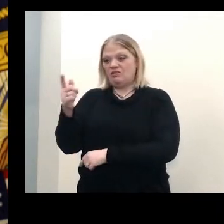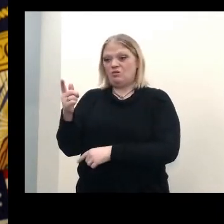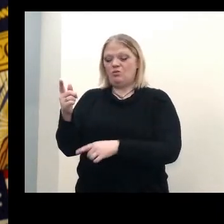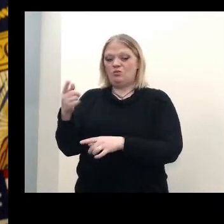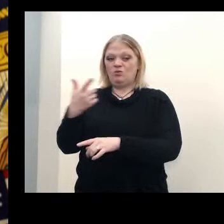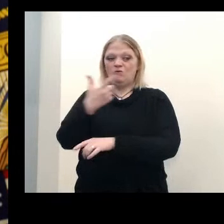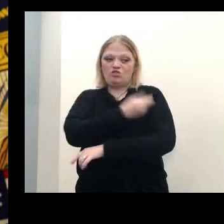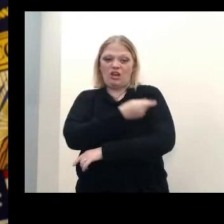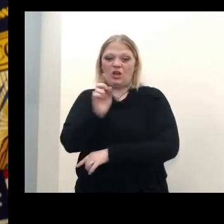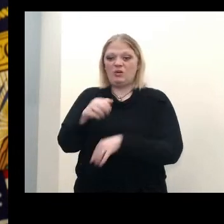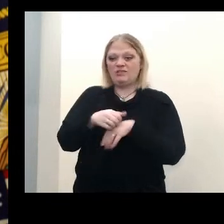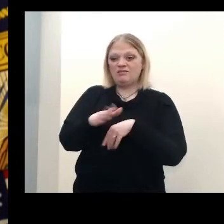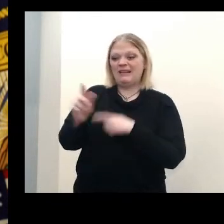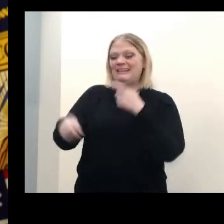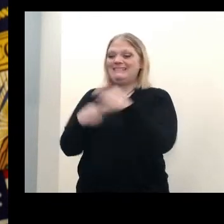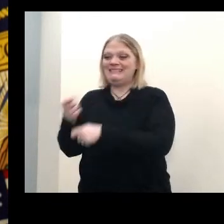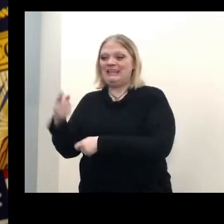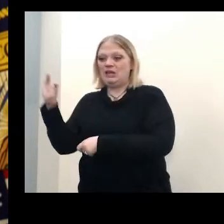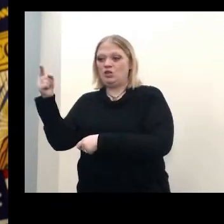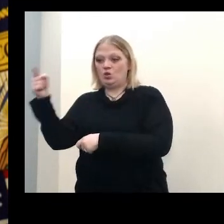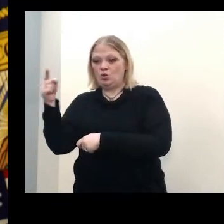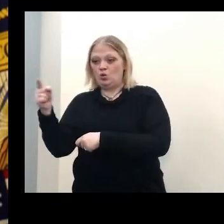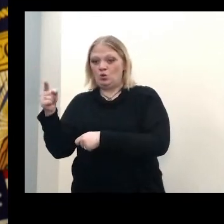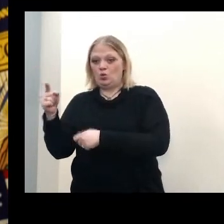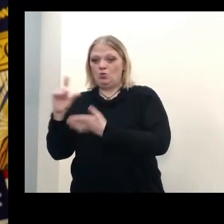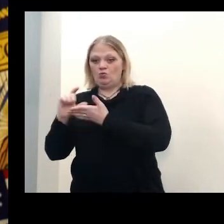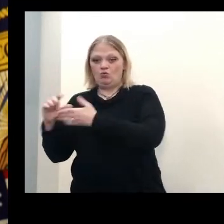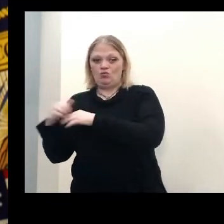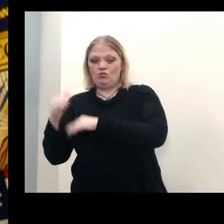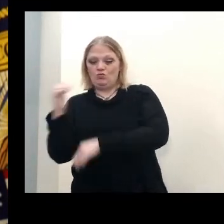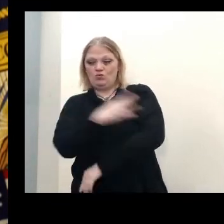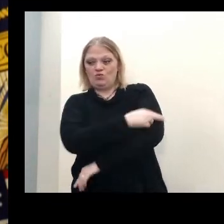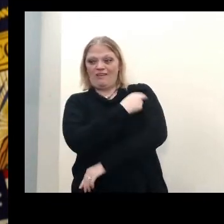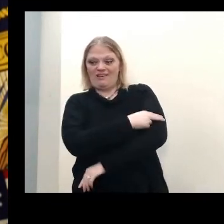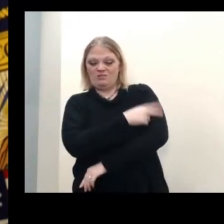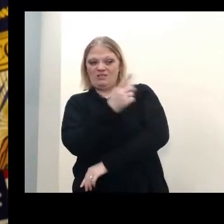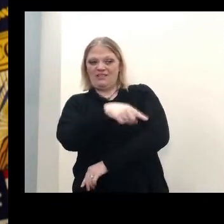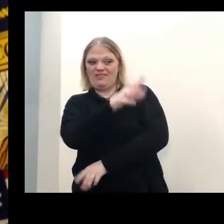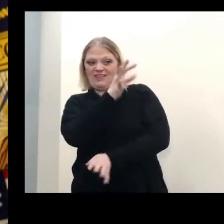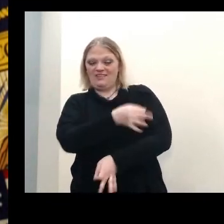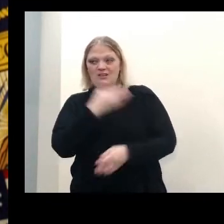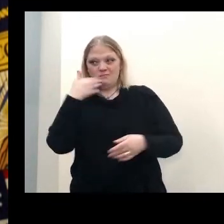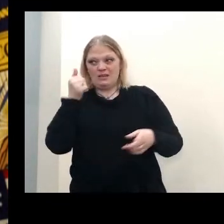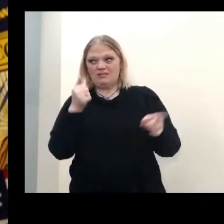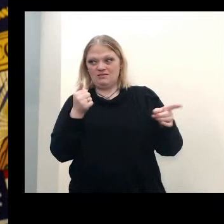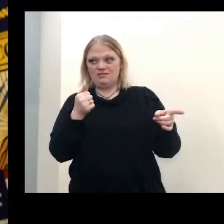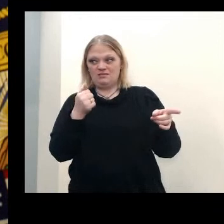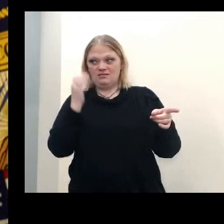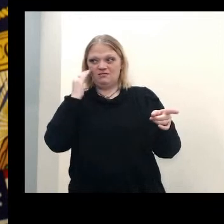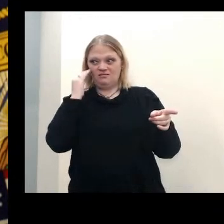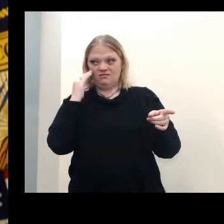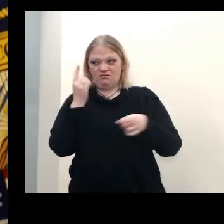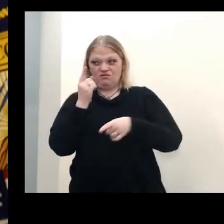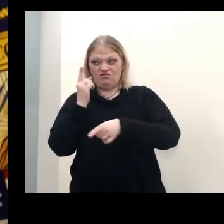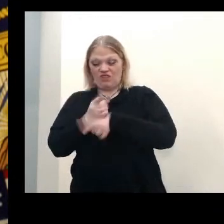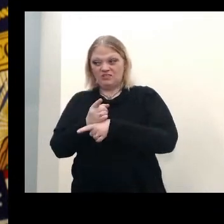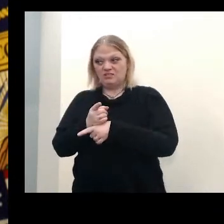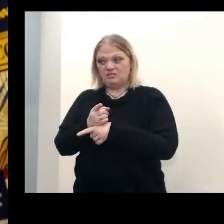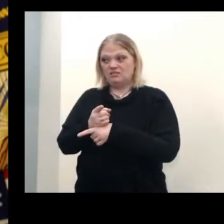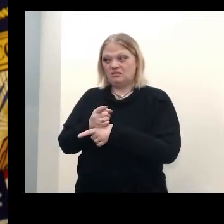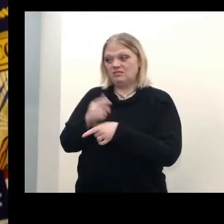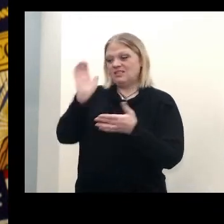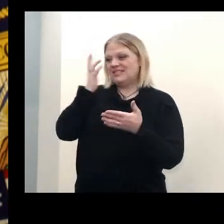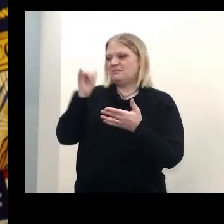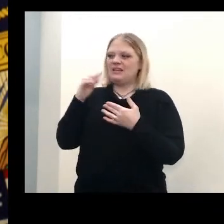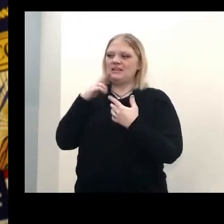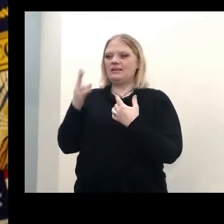where can we send them? You're going to send the doses to the hospitals because they'll know best. If I'm correct in that, it seems like it